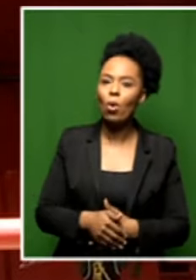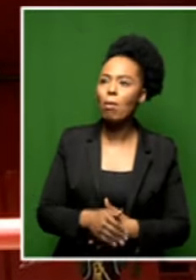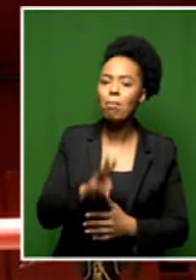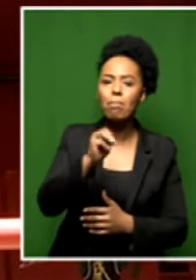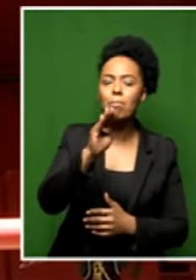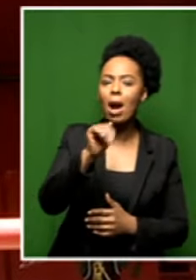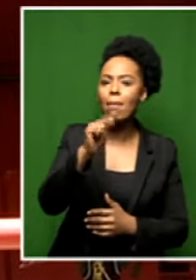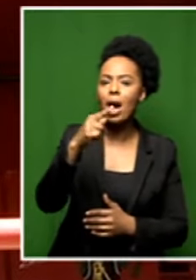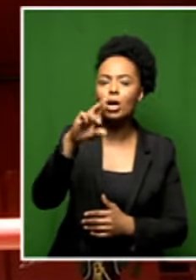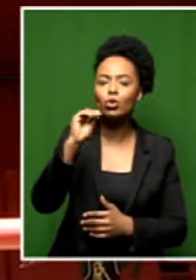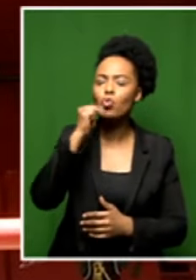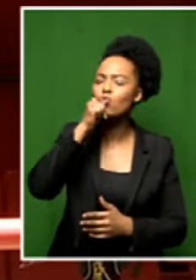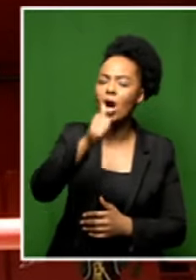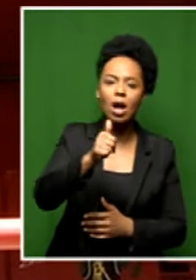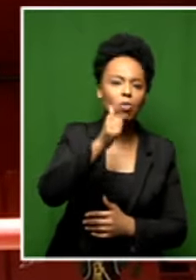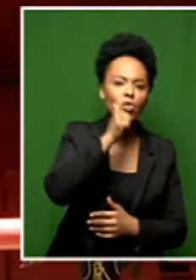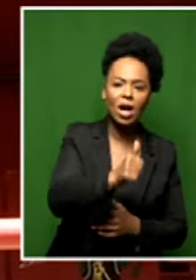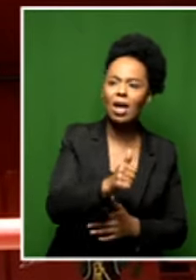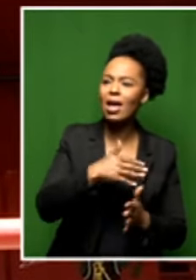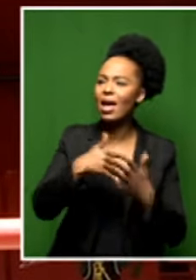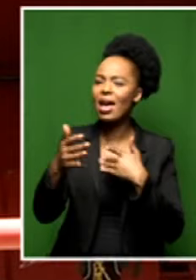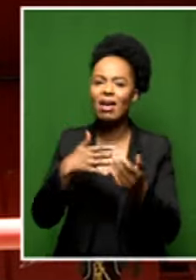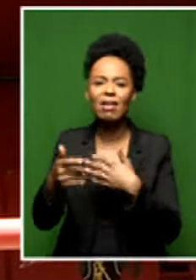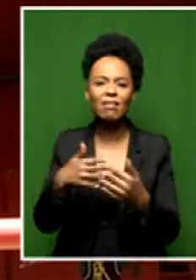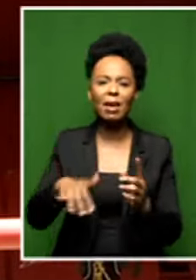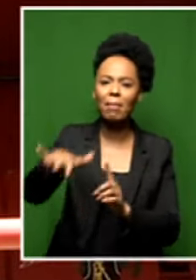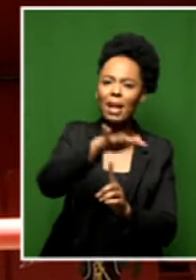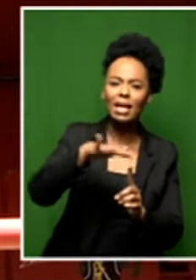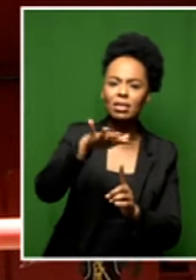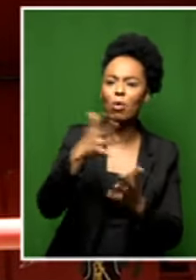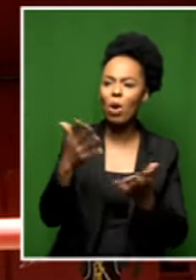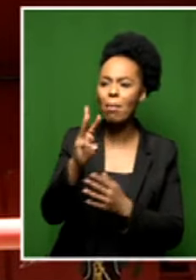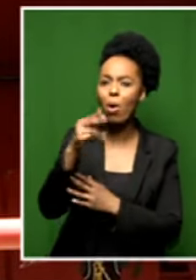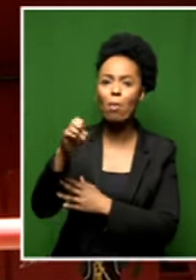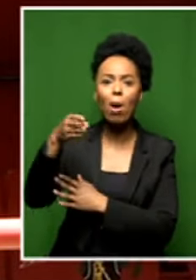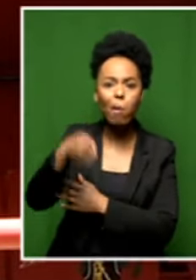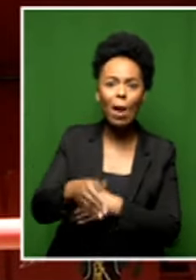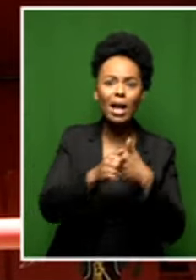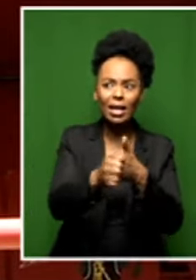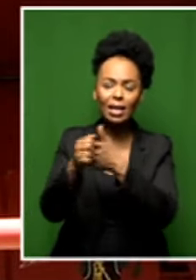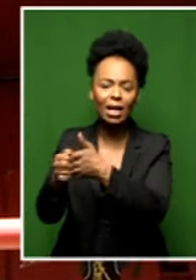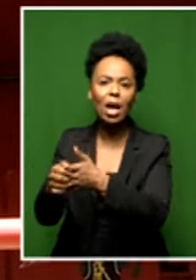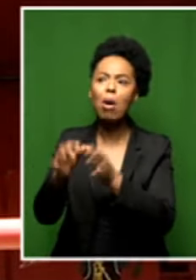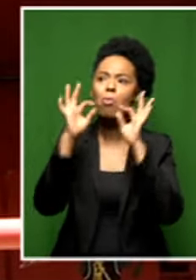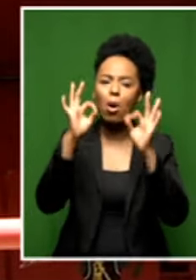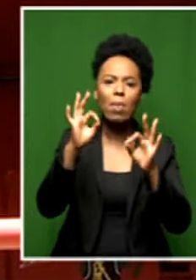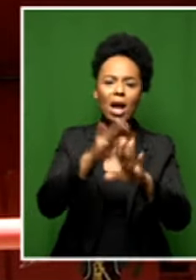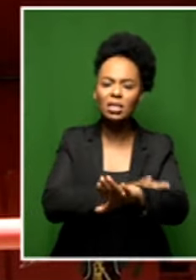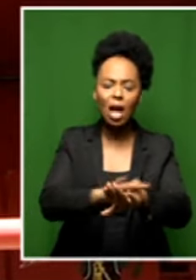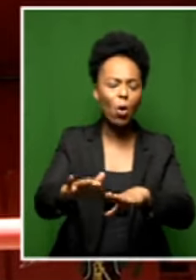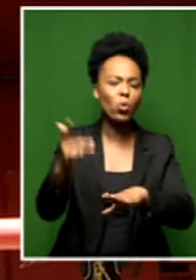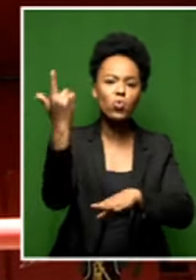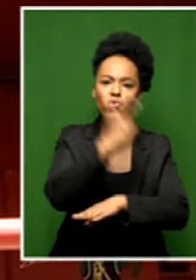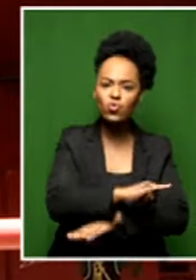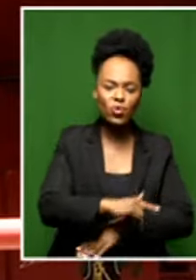everywhere where Mangope was governing, there was a proper tar route. But anymore, they didn't have to do